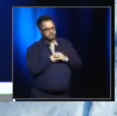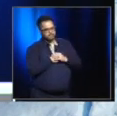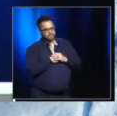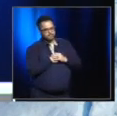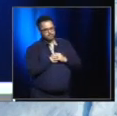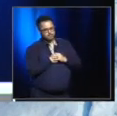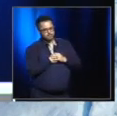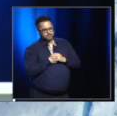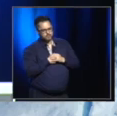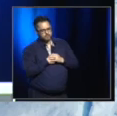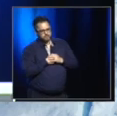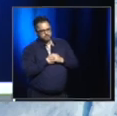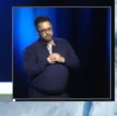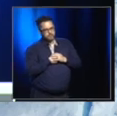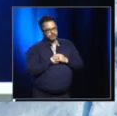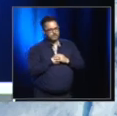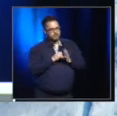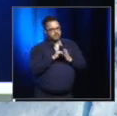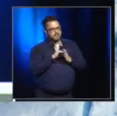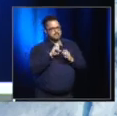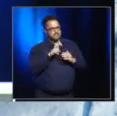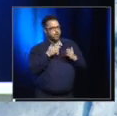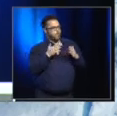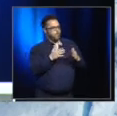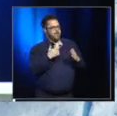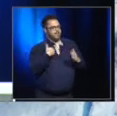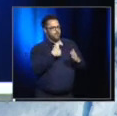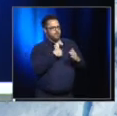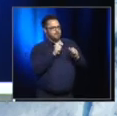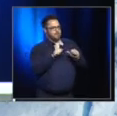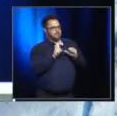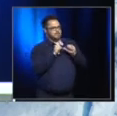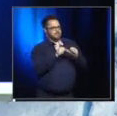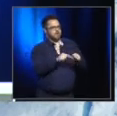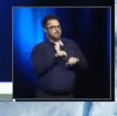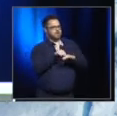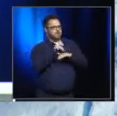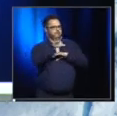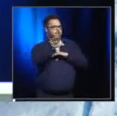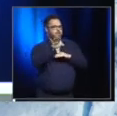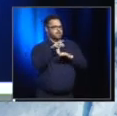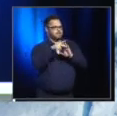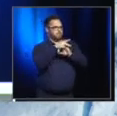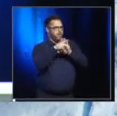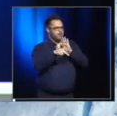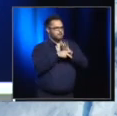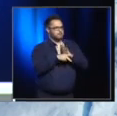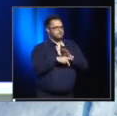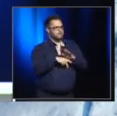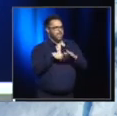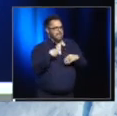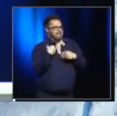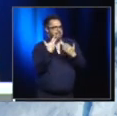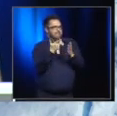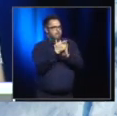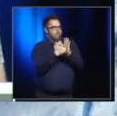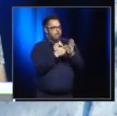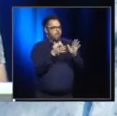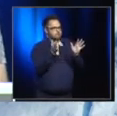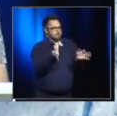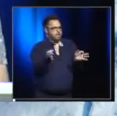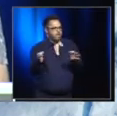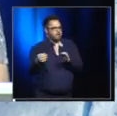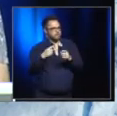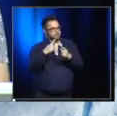And that's probably the only way that we're going to be able to provide policymakers with the sorts of tools they need to help them make the decisions they